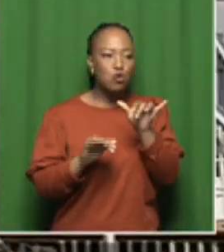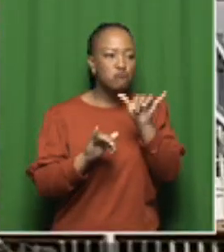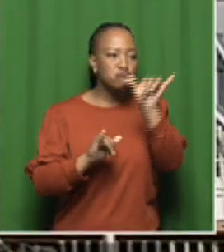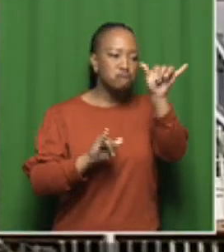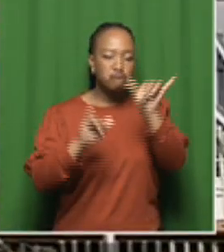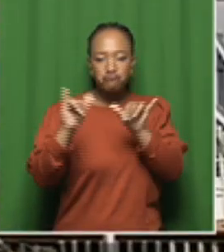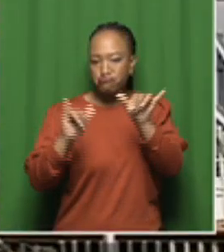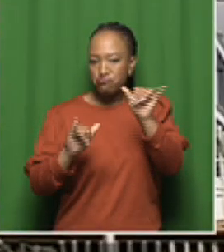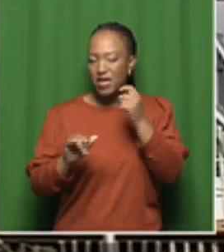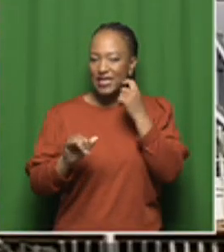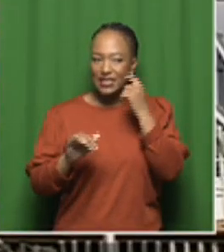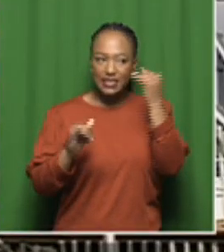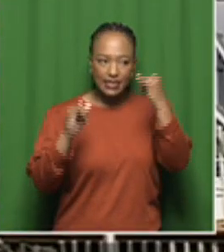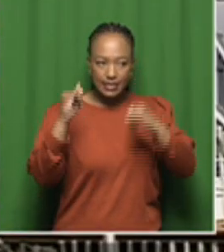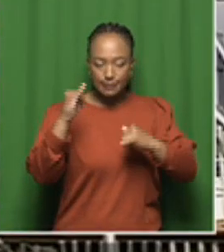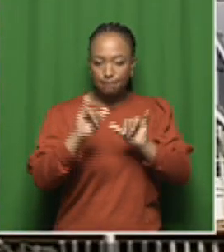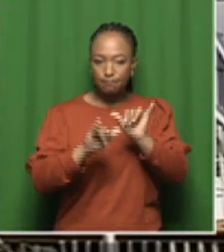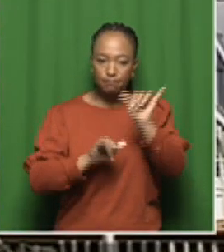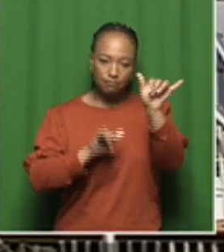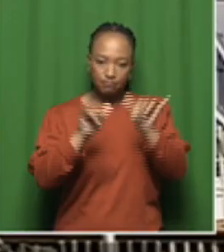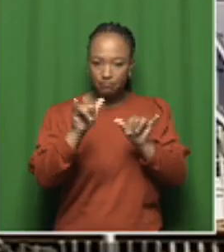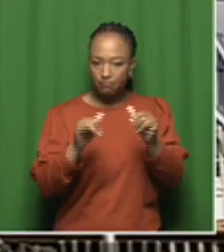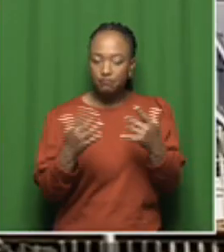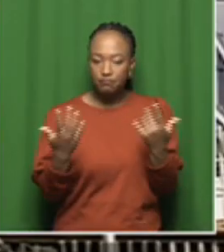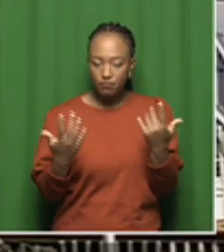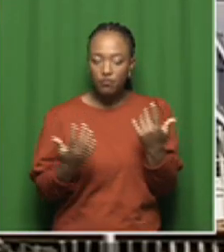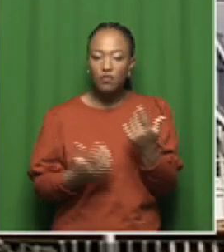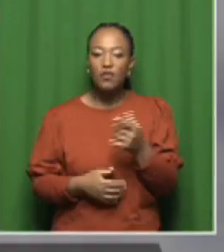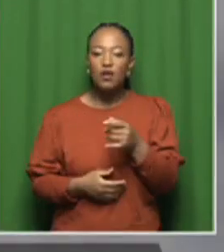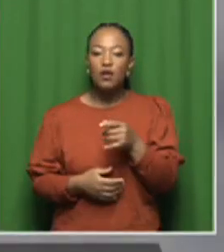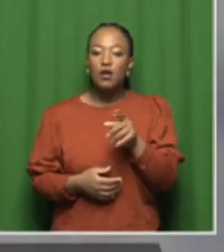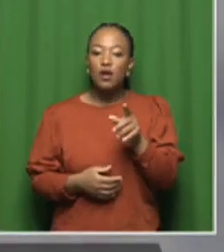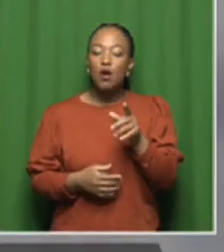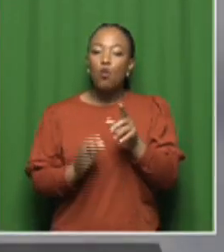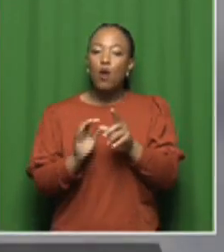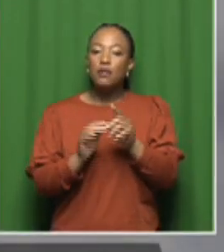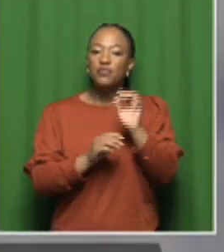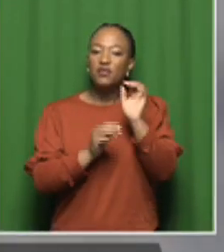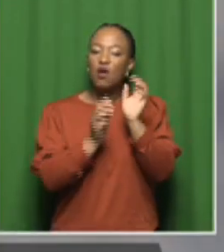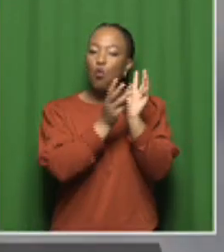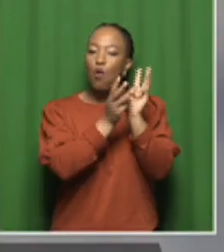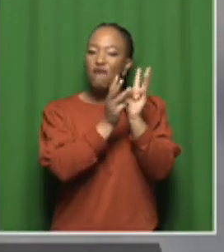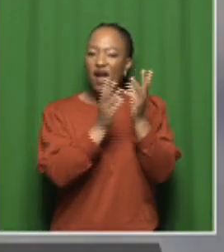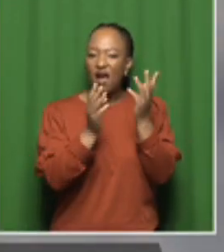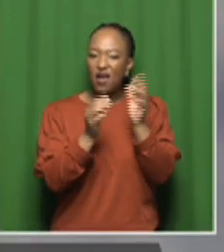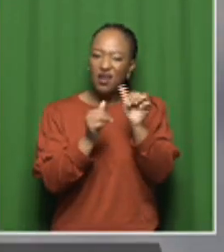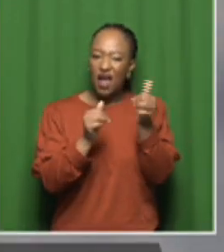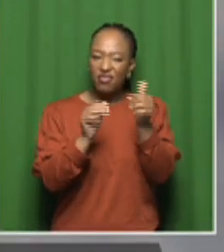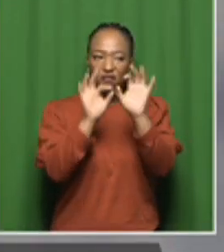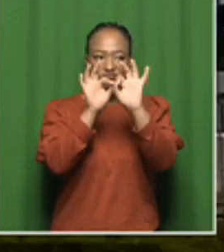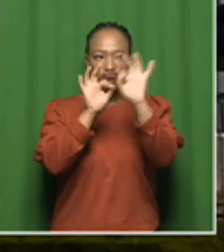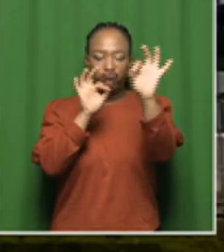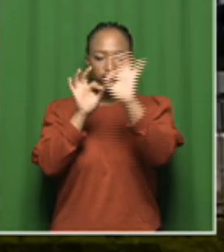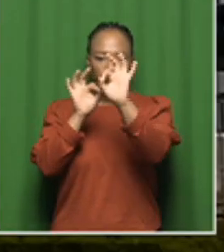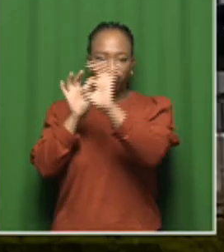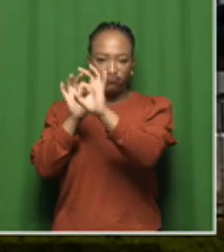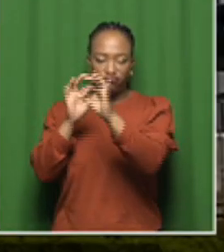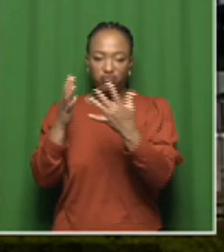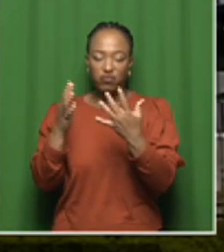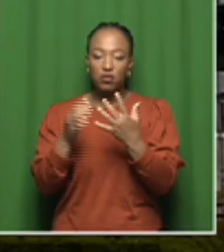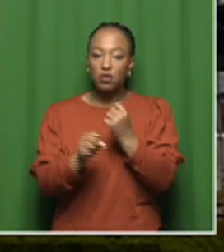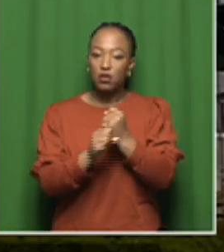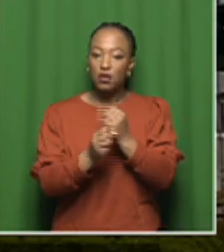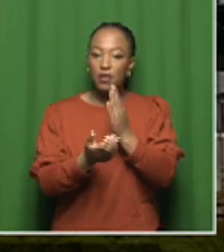Broadly, investment is needed in key areas like broadband infrastructure as well as financial system architecture to ensure that